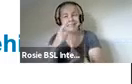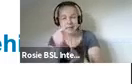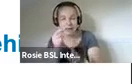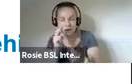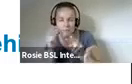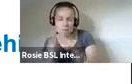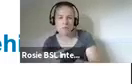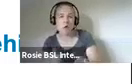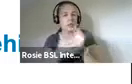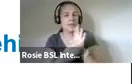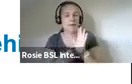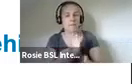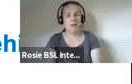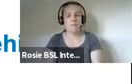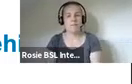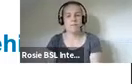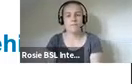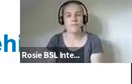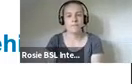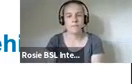Next slide.